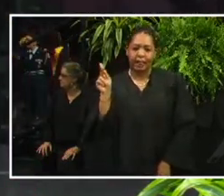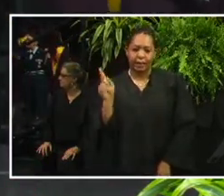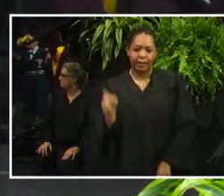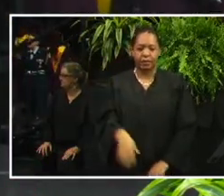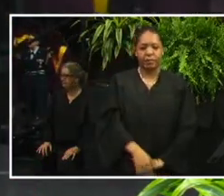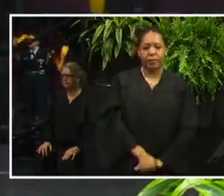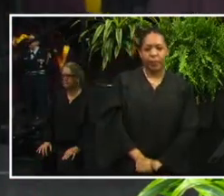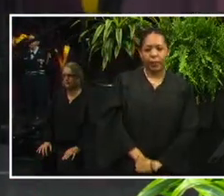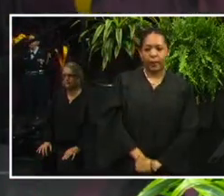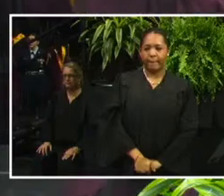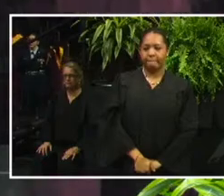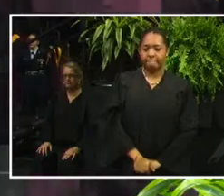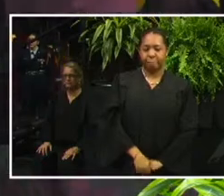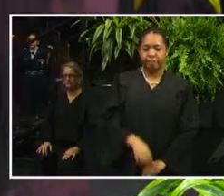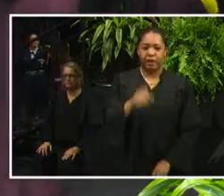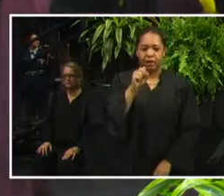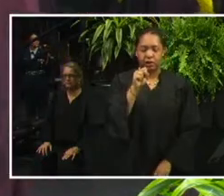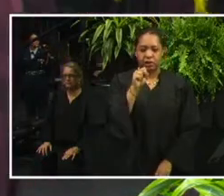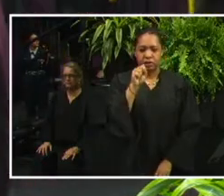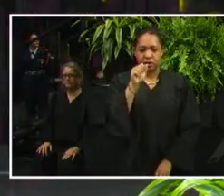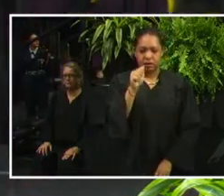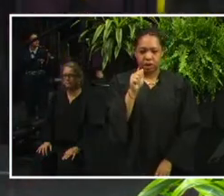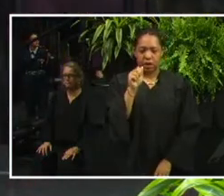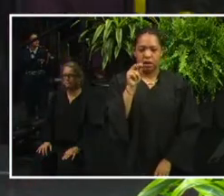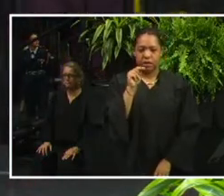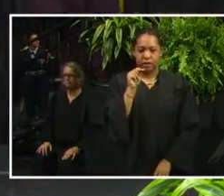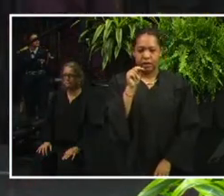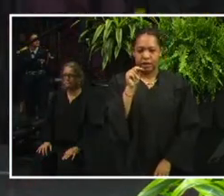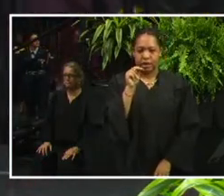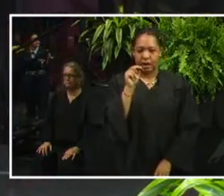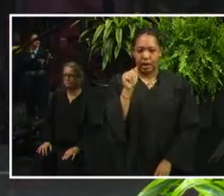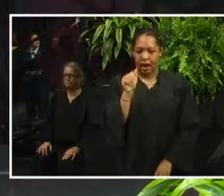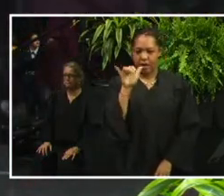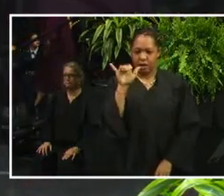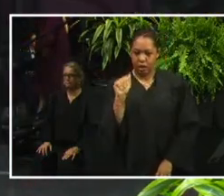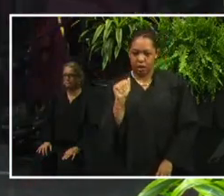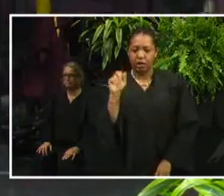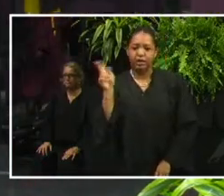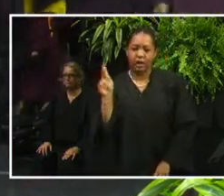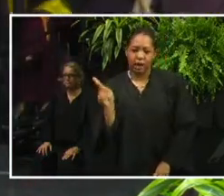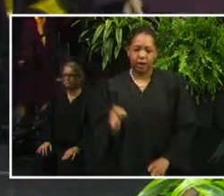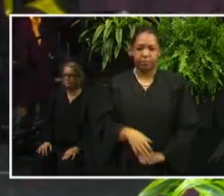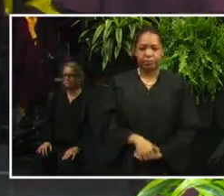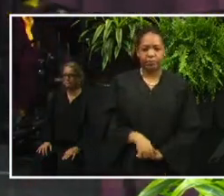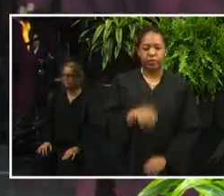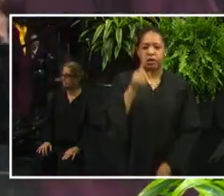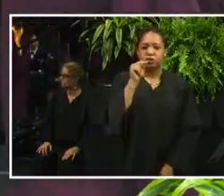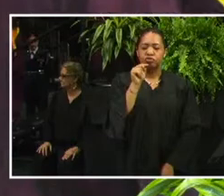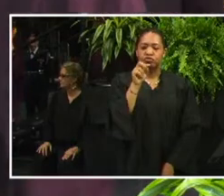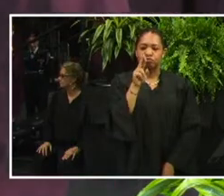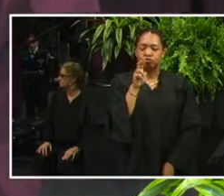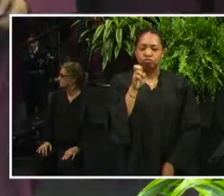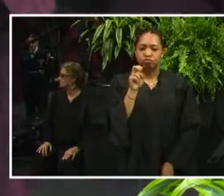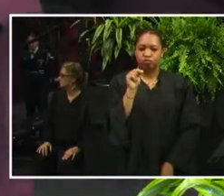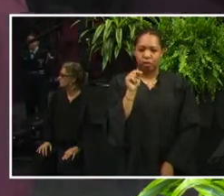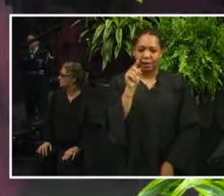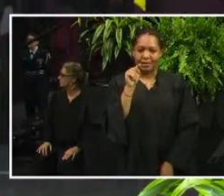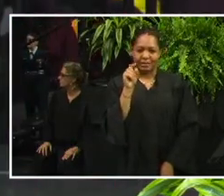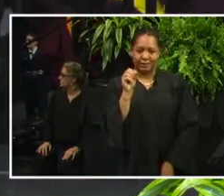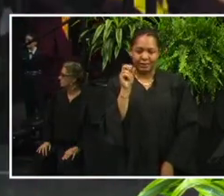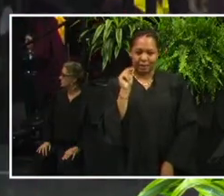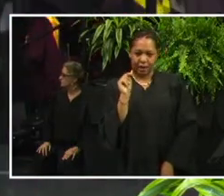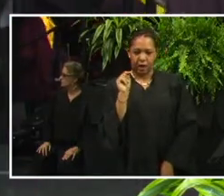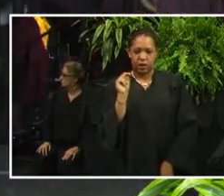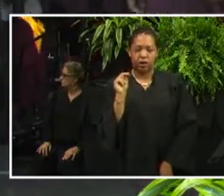Sanaya Janae Kelly. Trenton Jacory Martise Kent.